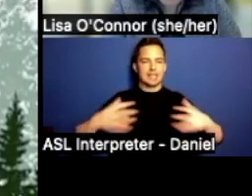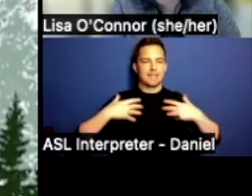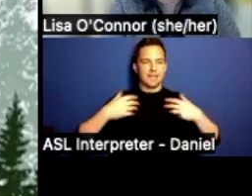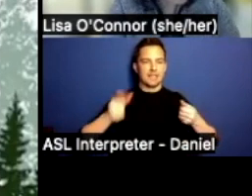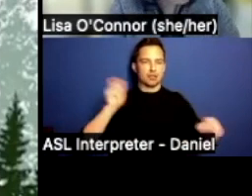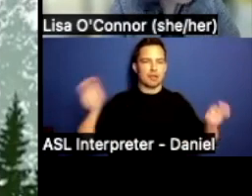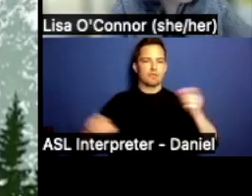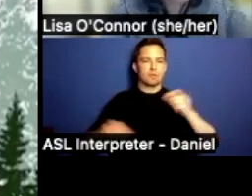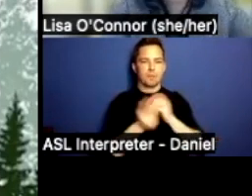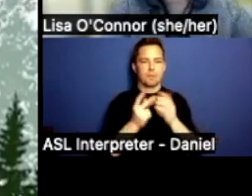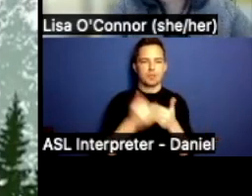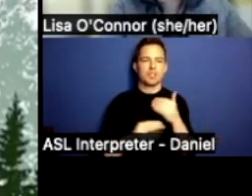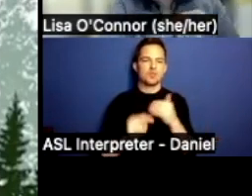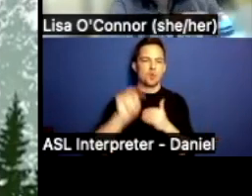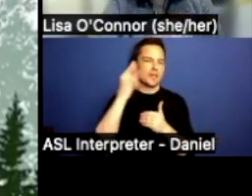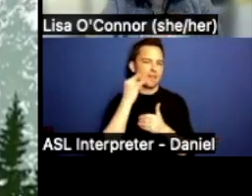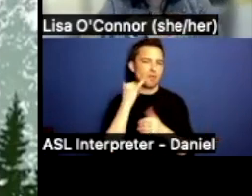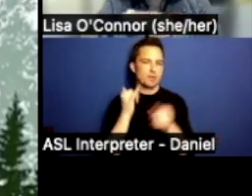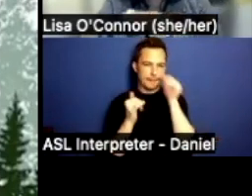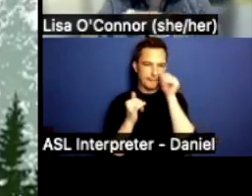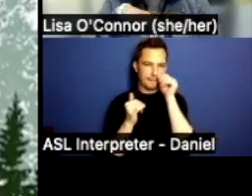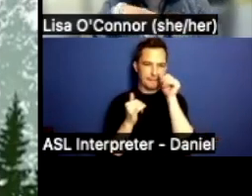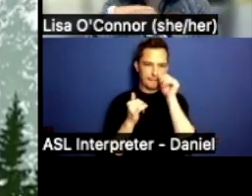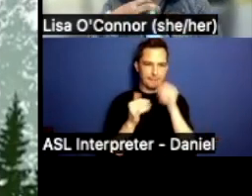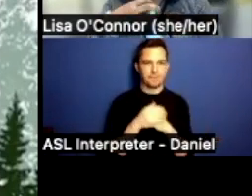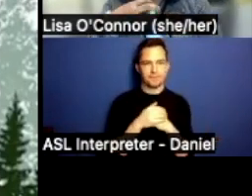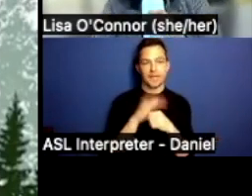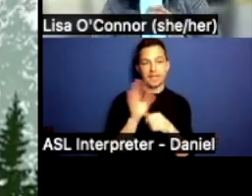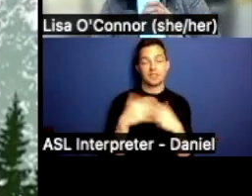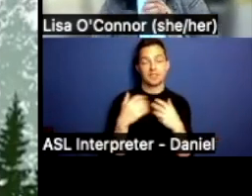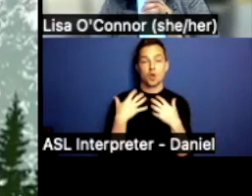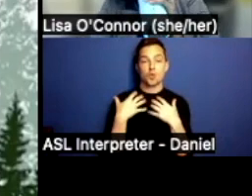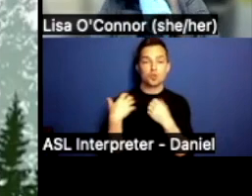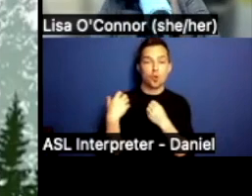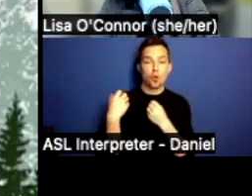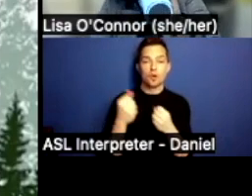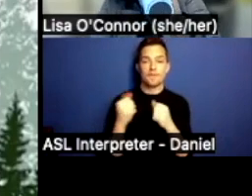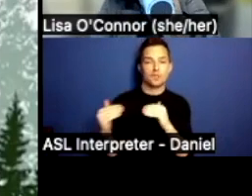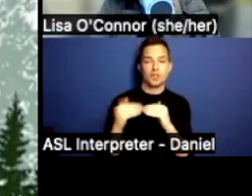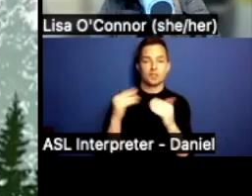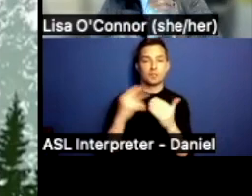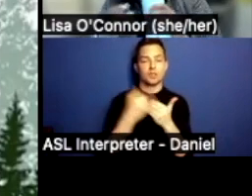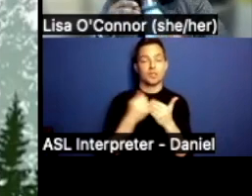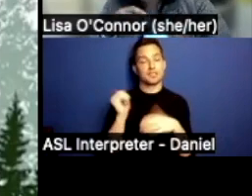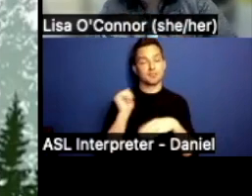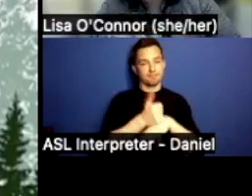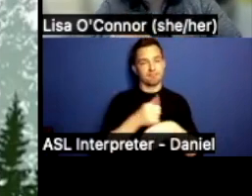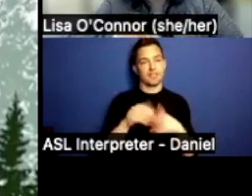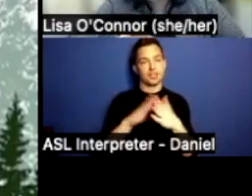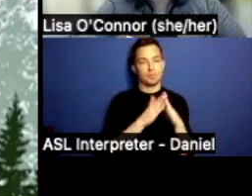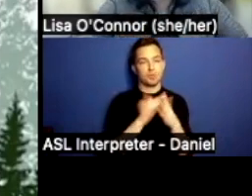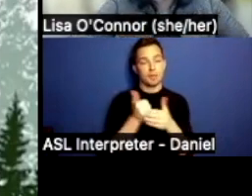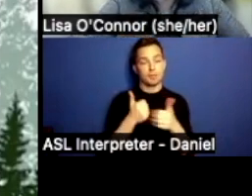Project, also in Northern California. This is a restorative justice project that resides in the community and helps